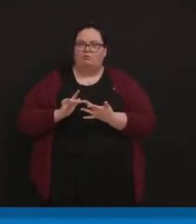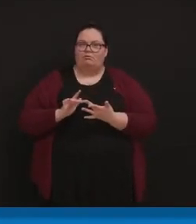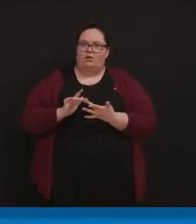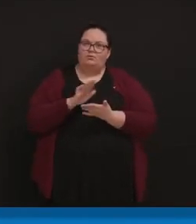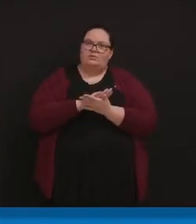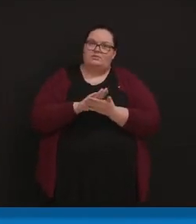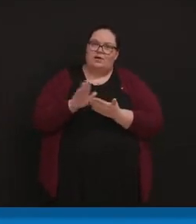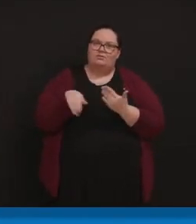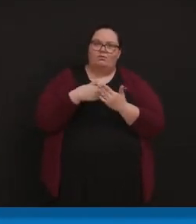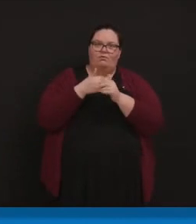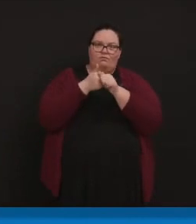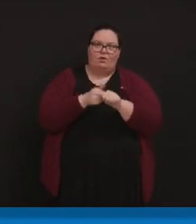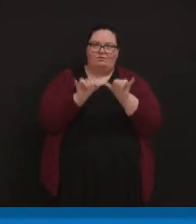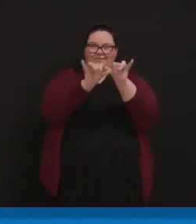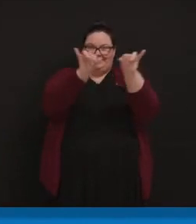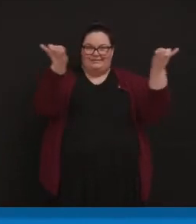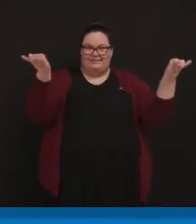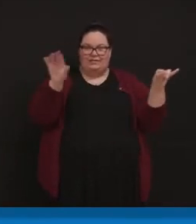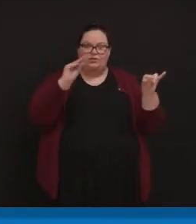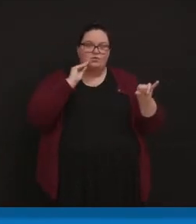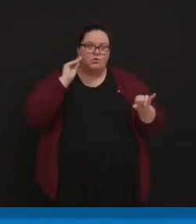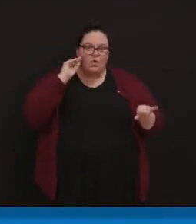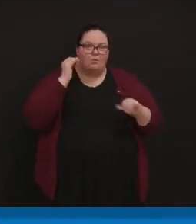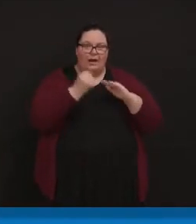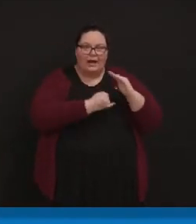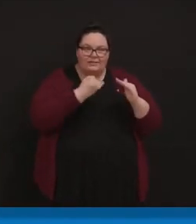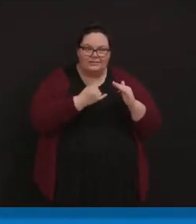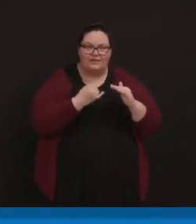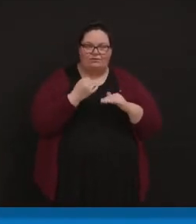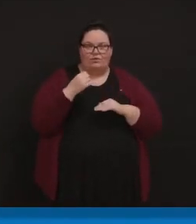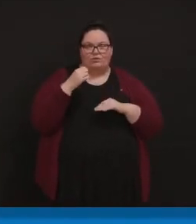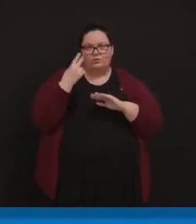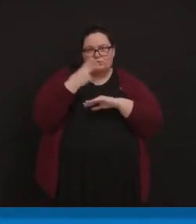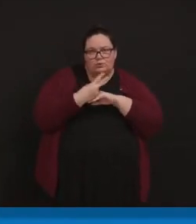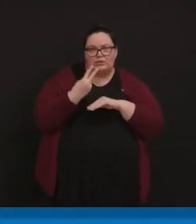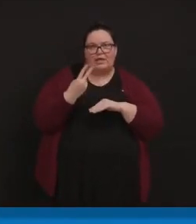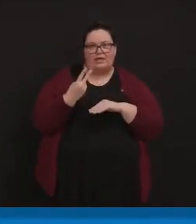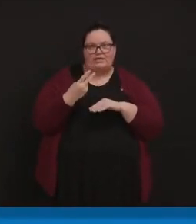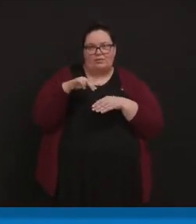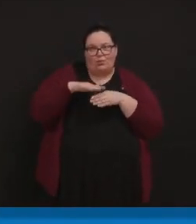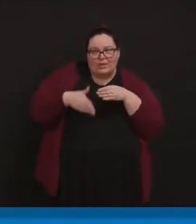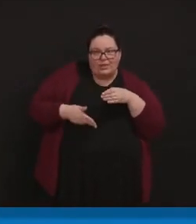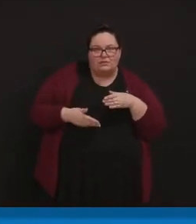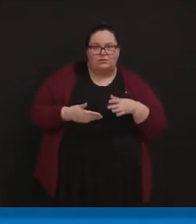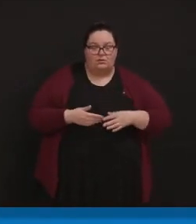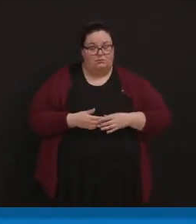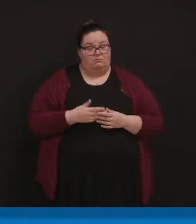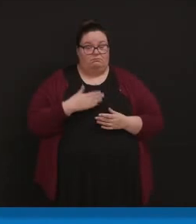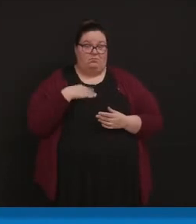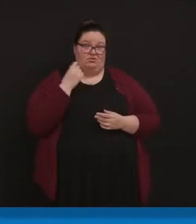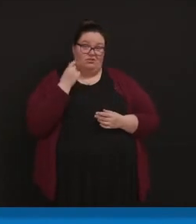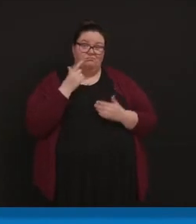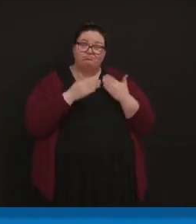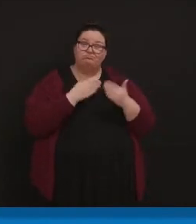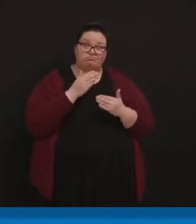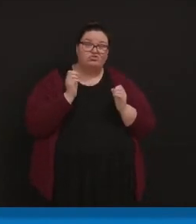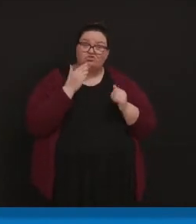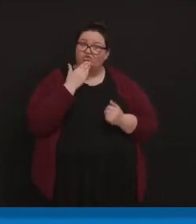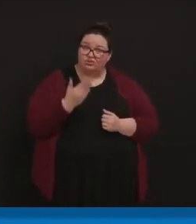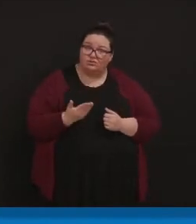have everybody stay in place while that was happening and self-isolate. Yeah, my understanding is it's going well.